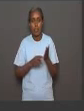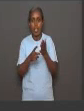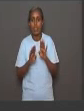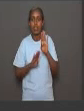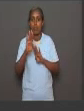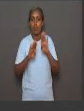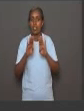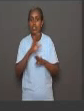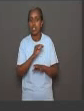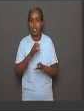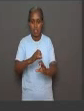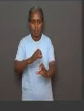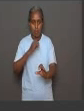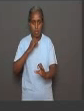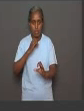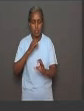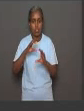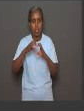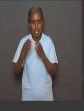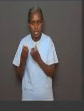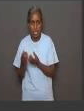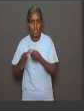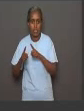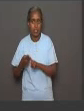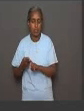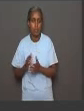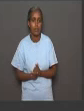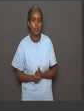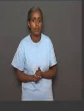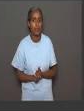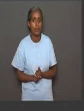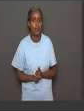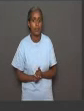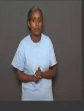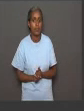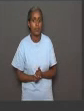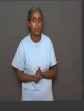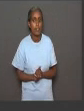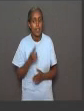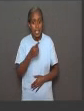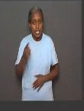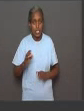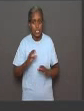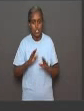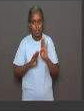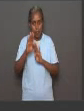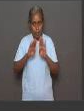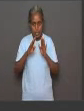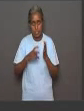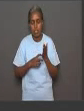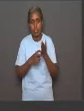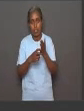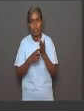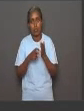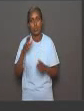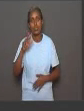buses and vans for a class trip. Each bus can